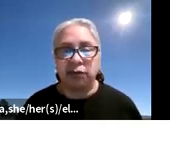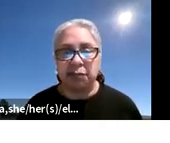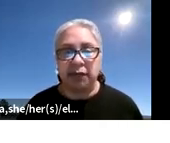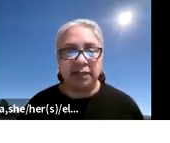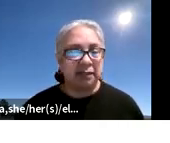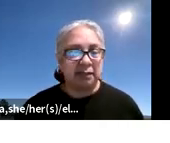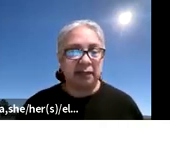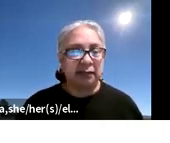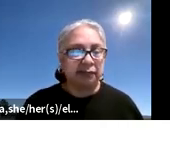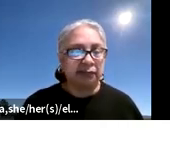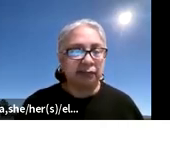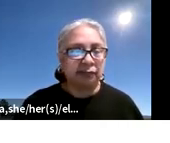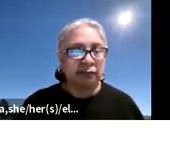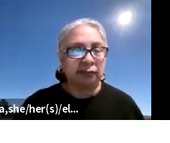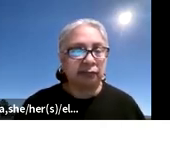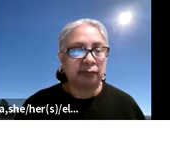the responses.